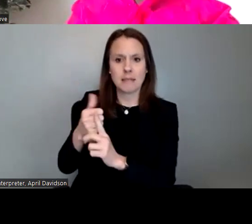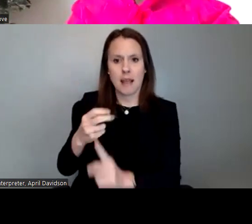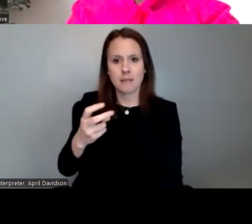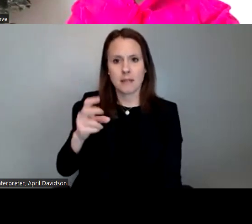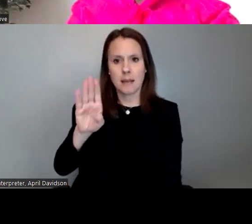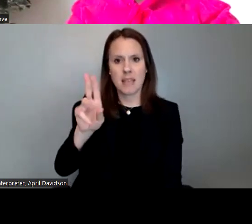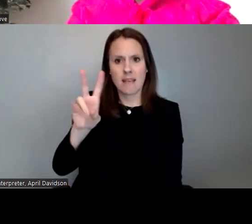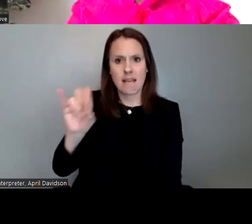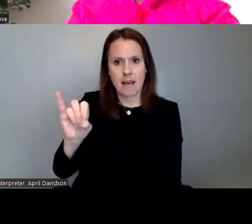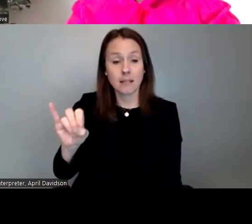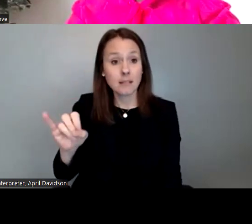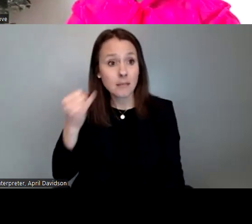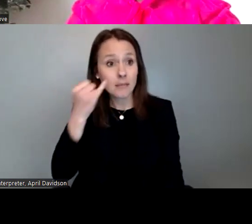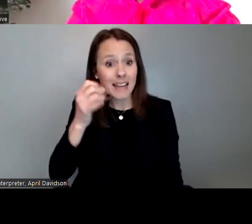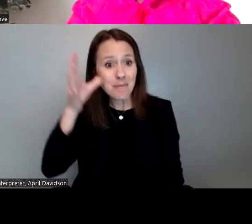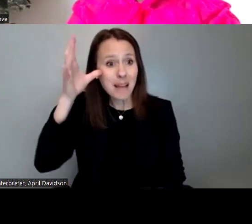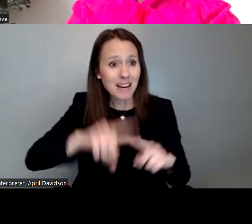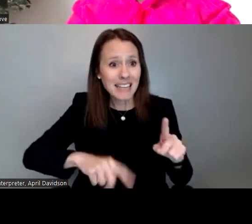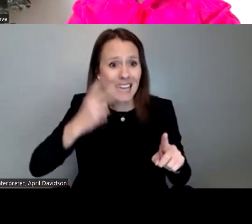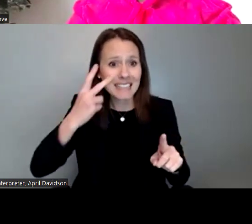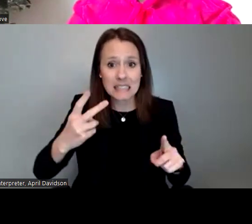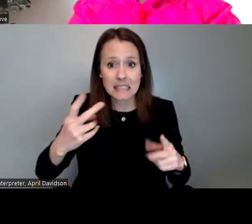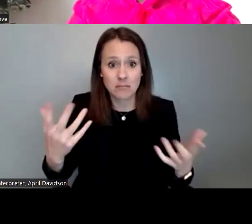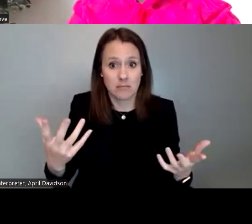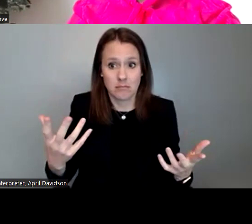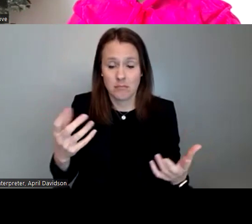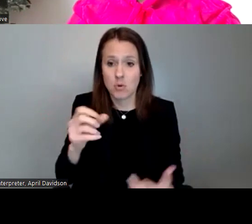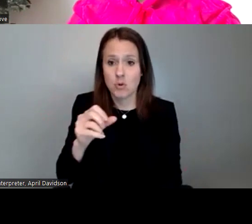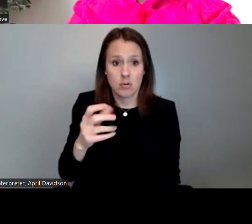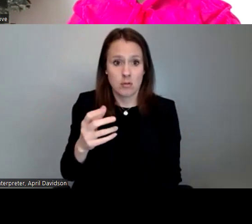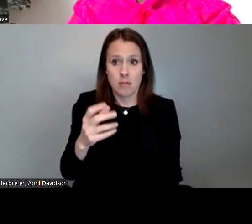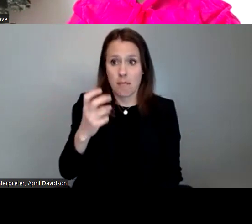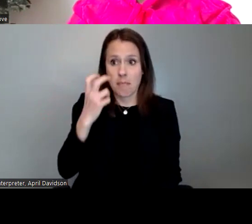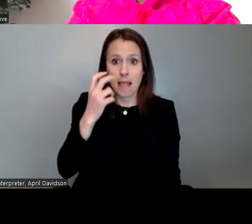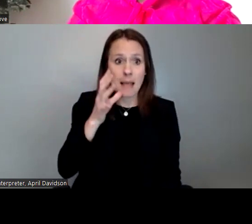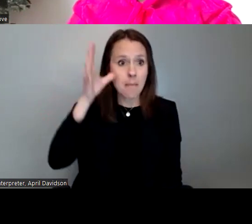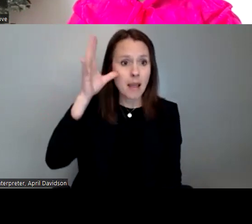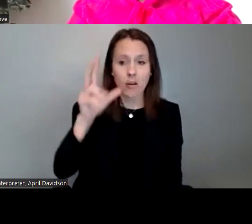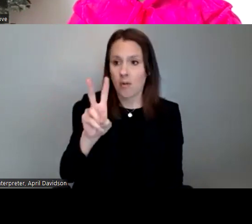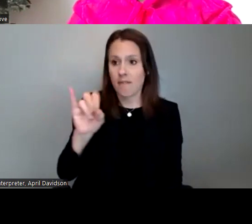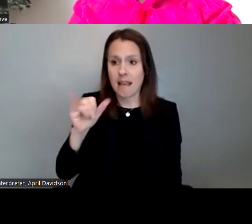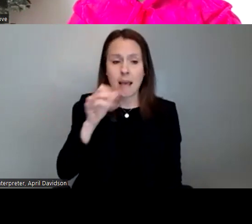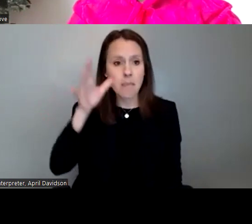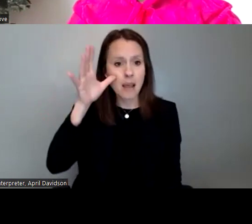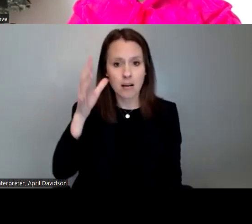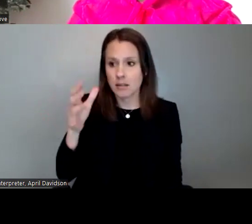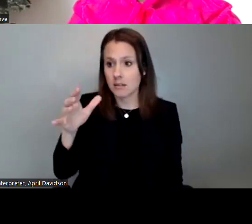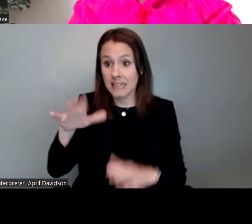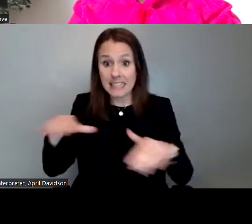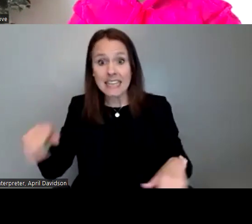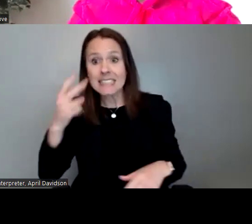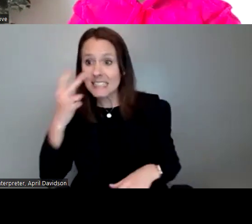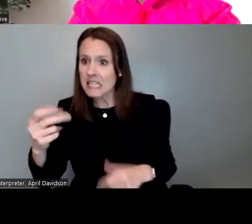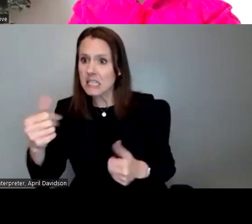that parent can't see? Or what if you have a blind parent or visually impaired parent, the kids can see, but the